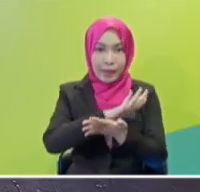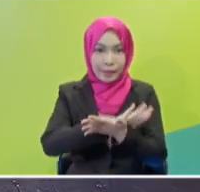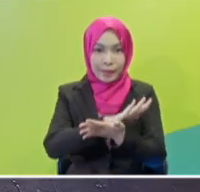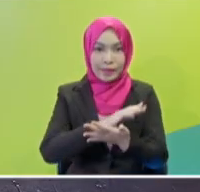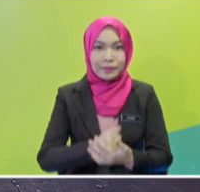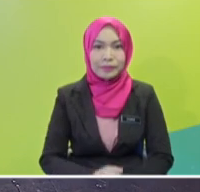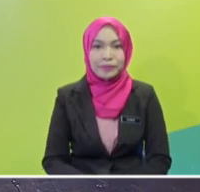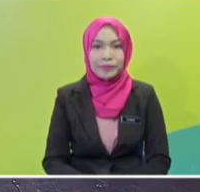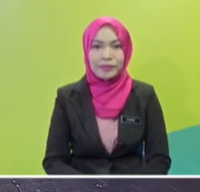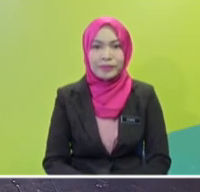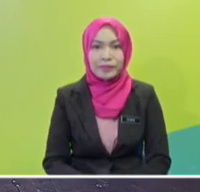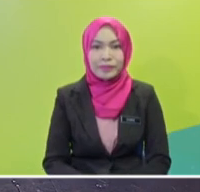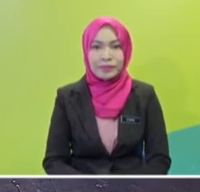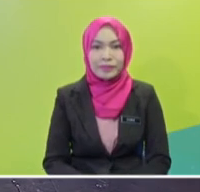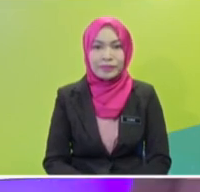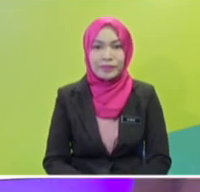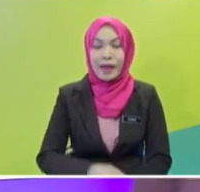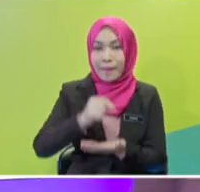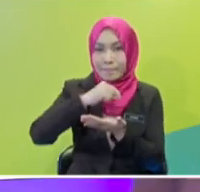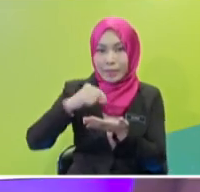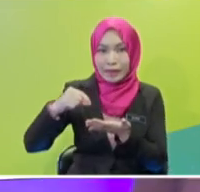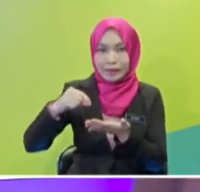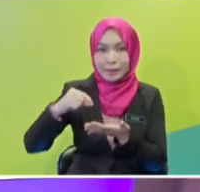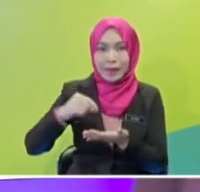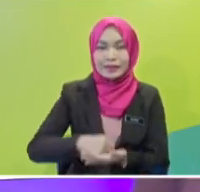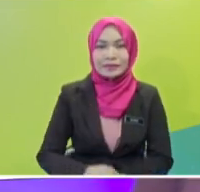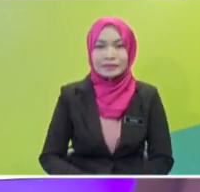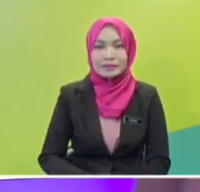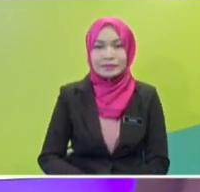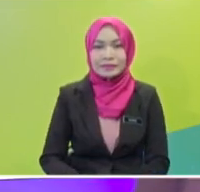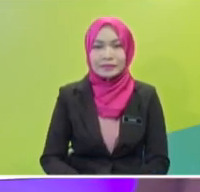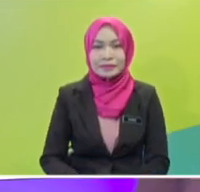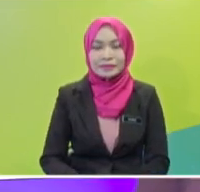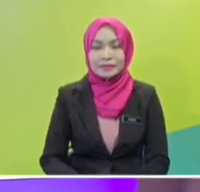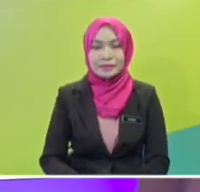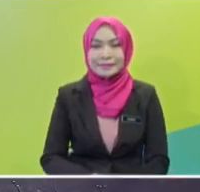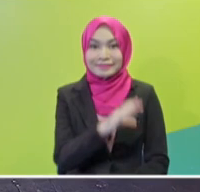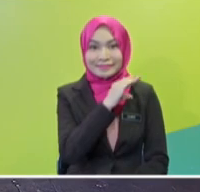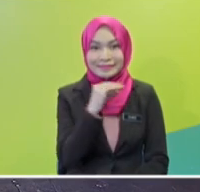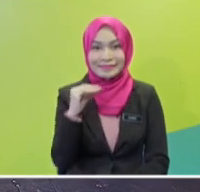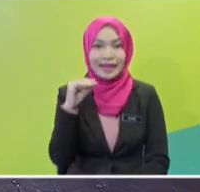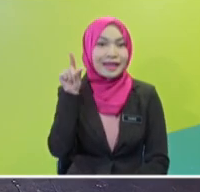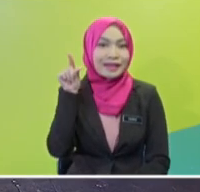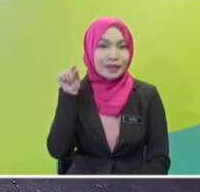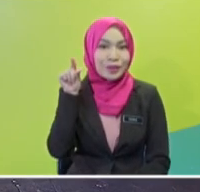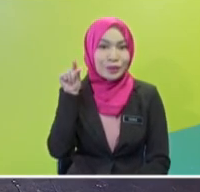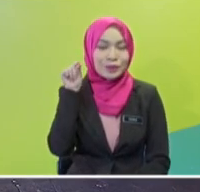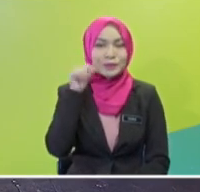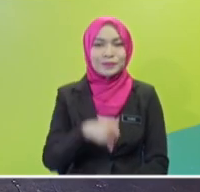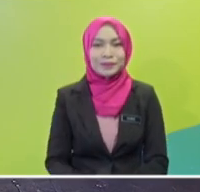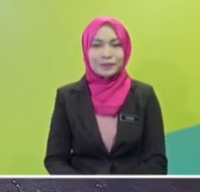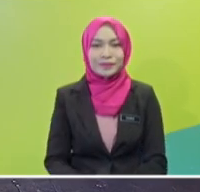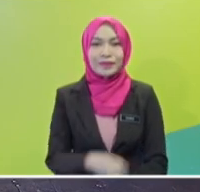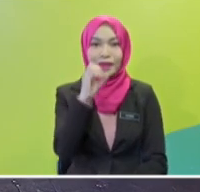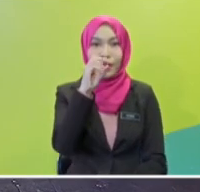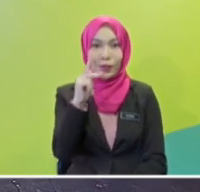paper. Okay. A marker pen. A marker pen. And a glue. Okay, I have